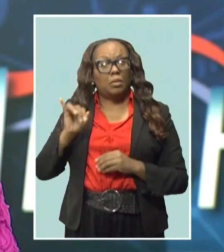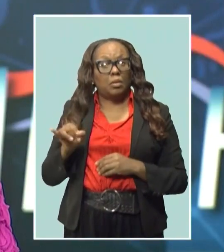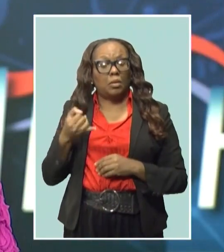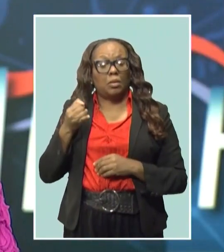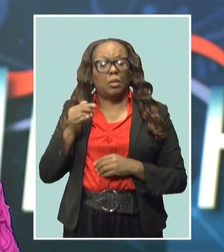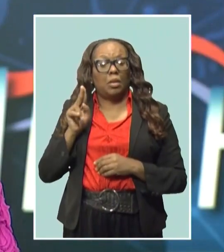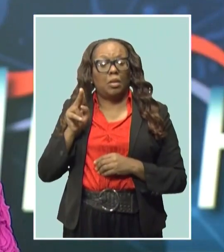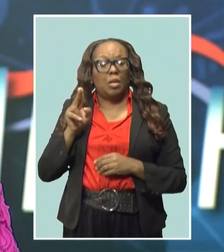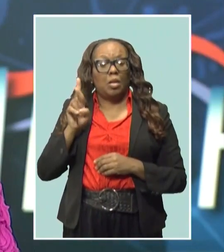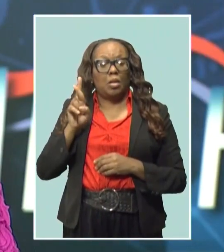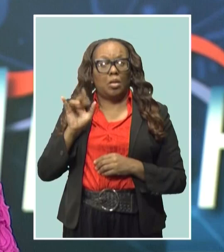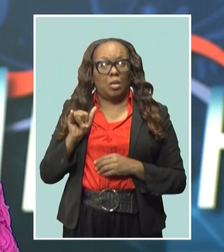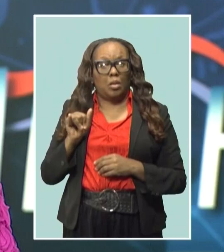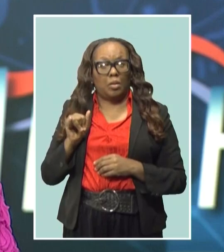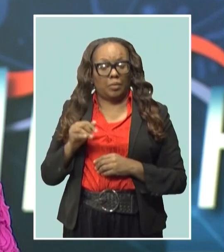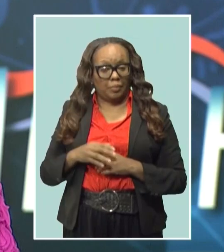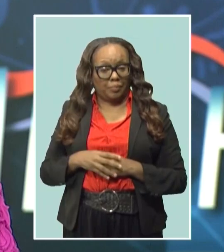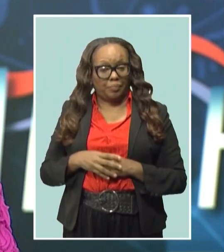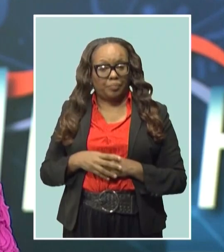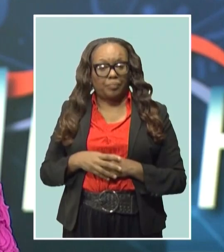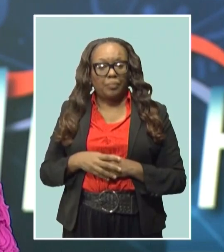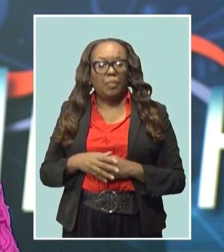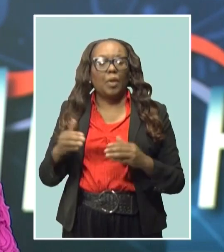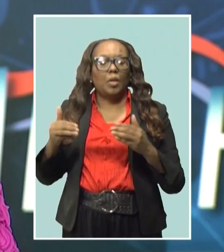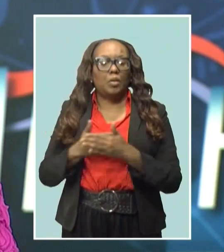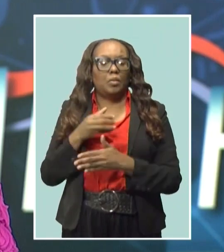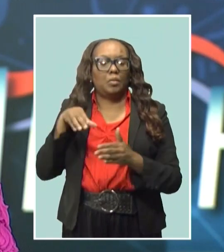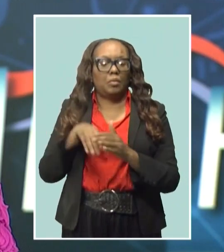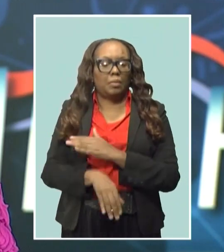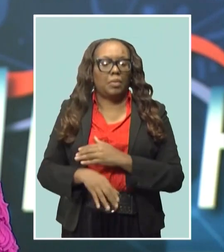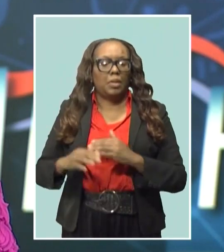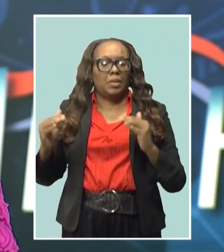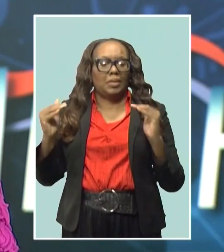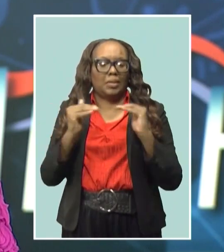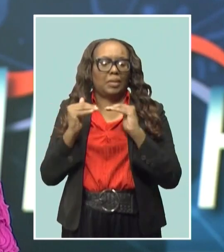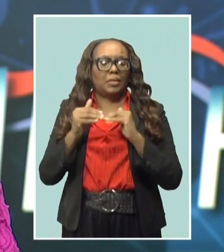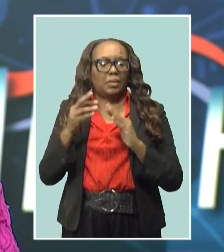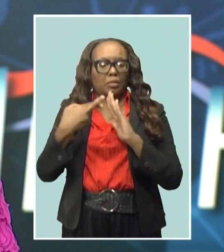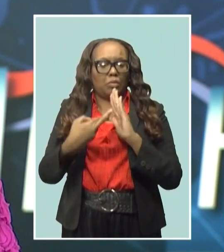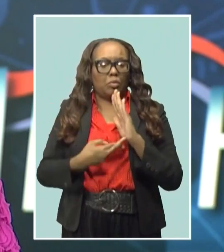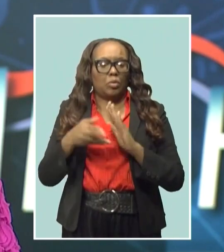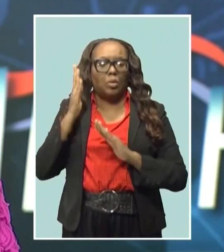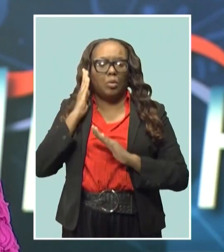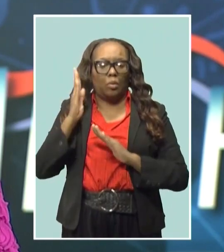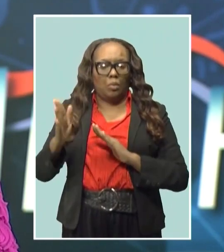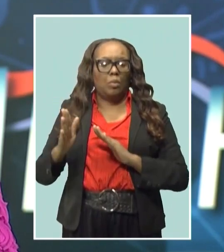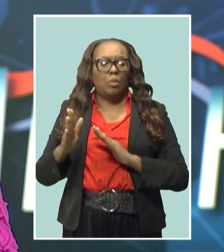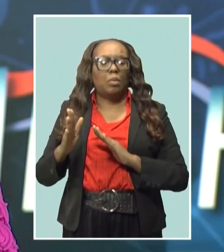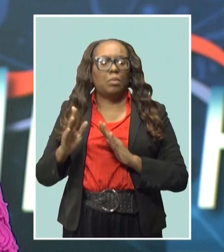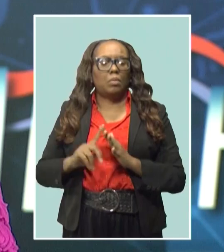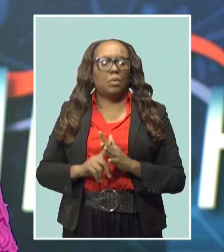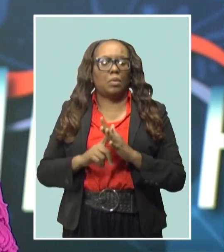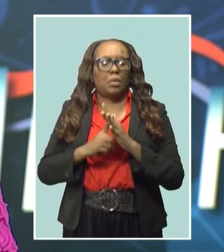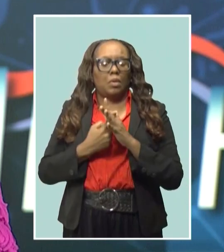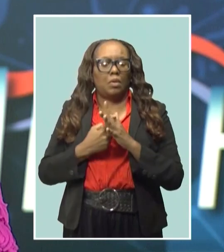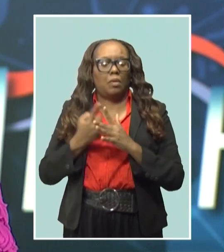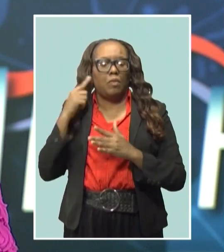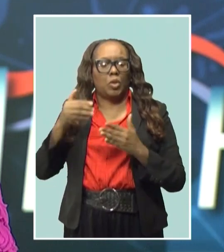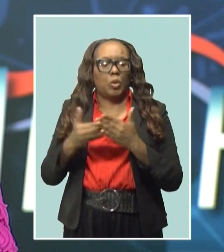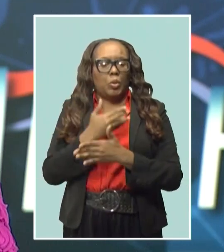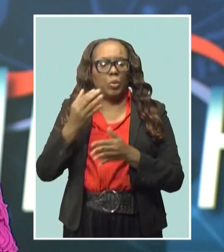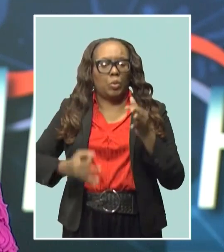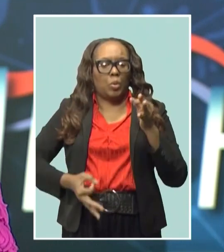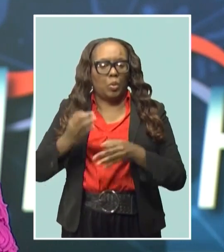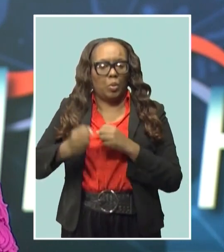Mr. Marshall says new criminal justice rules are coming in the new court year. According to him, plea bargaining legislation is also on